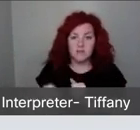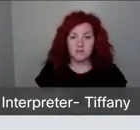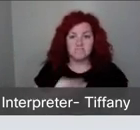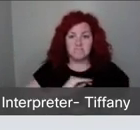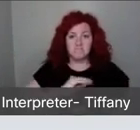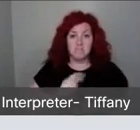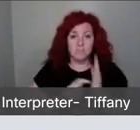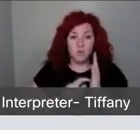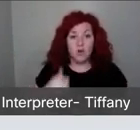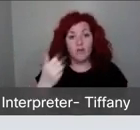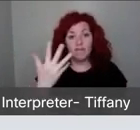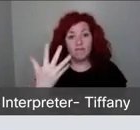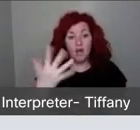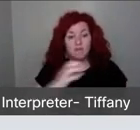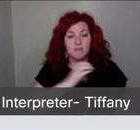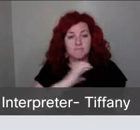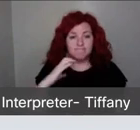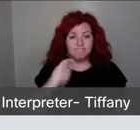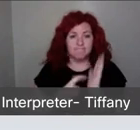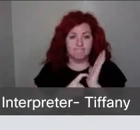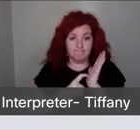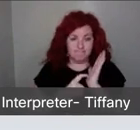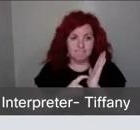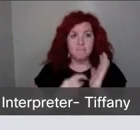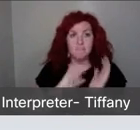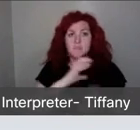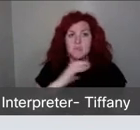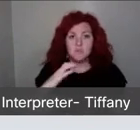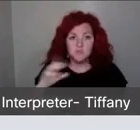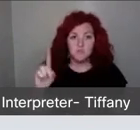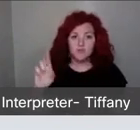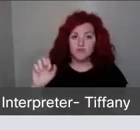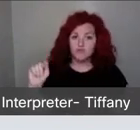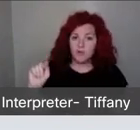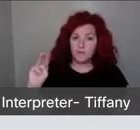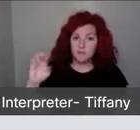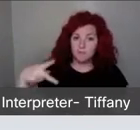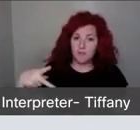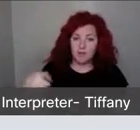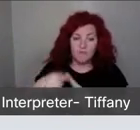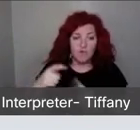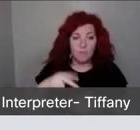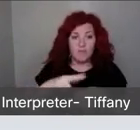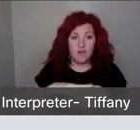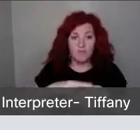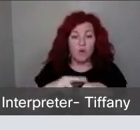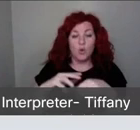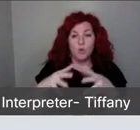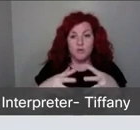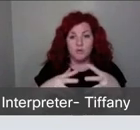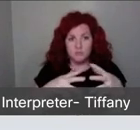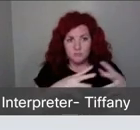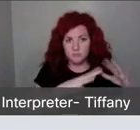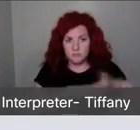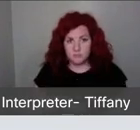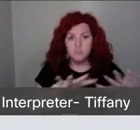congressional criteria. The congressional draft map submitted by the Navajo Nation maintains competition in Congressional District